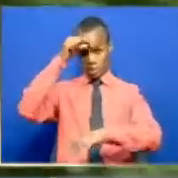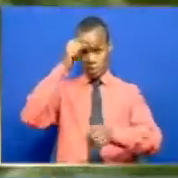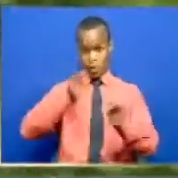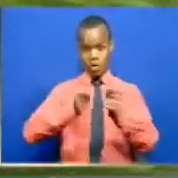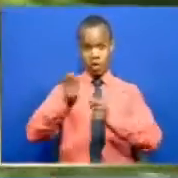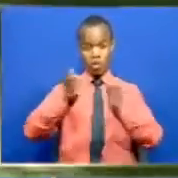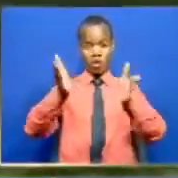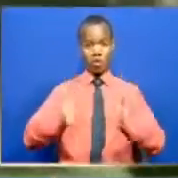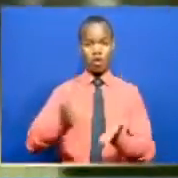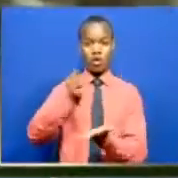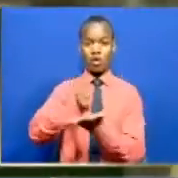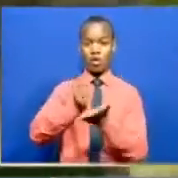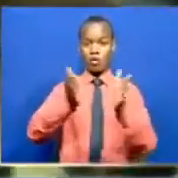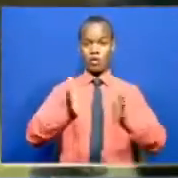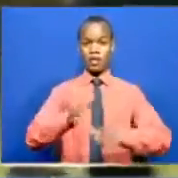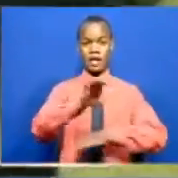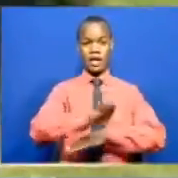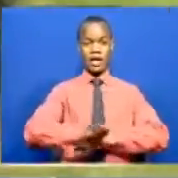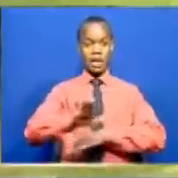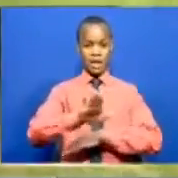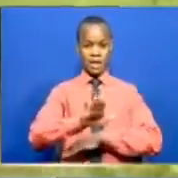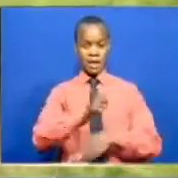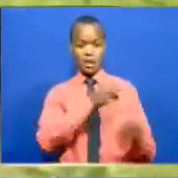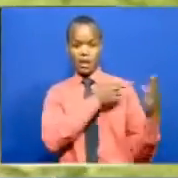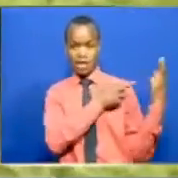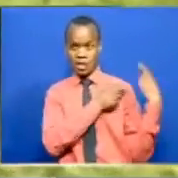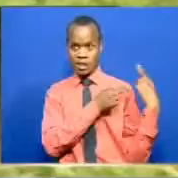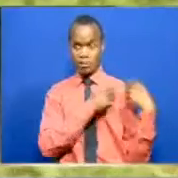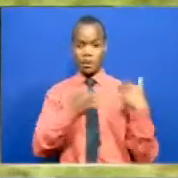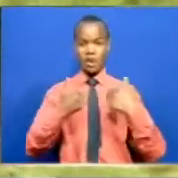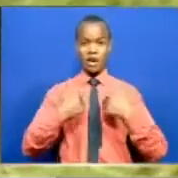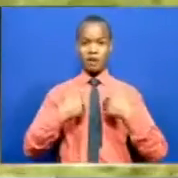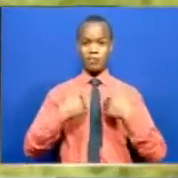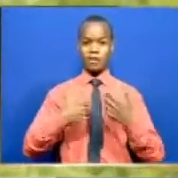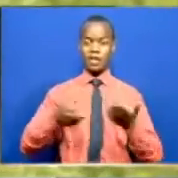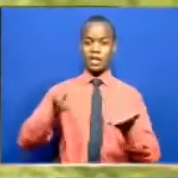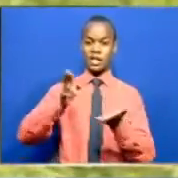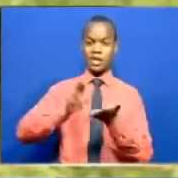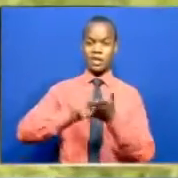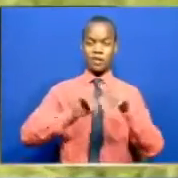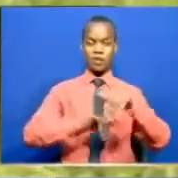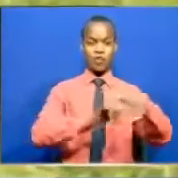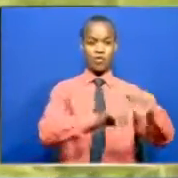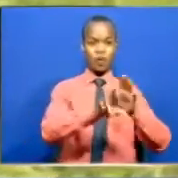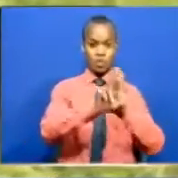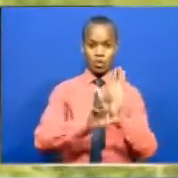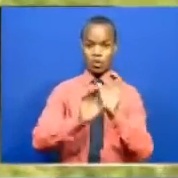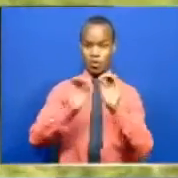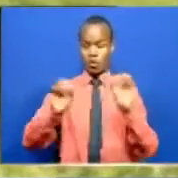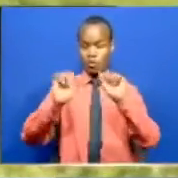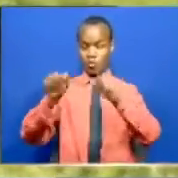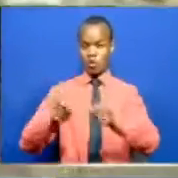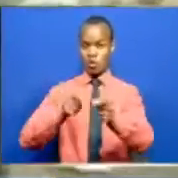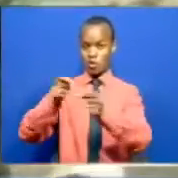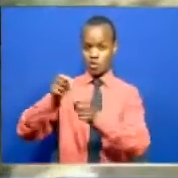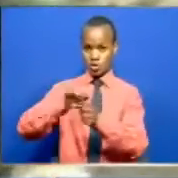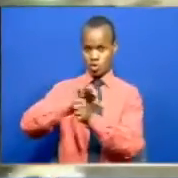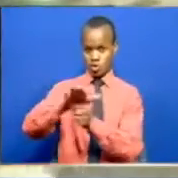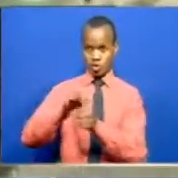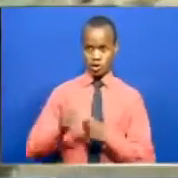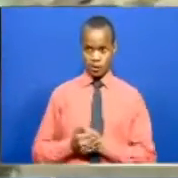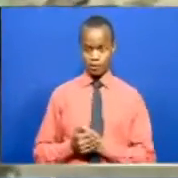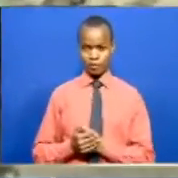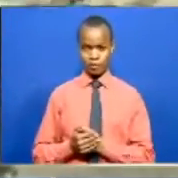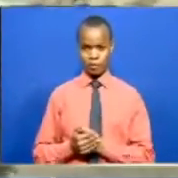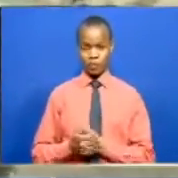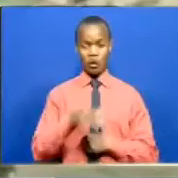officials whose areas of jurisdiction register a breach of government guidelines aimed at combating the spread of coronavirus. The